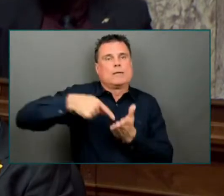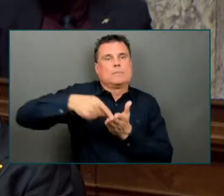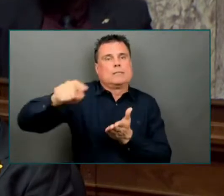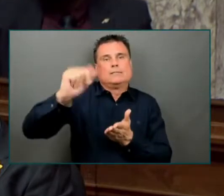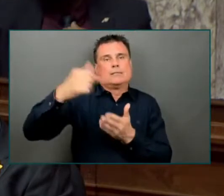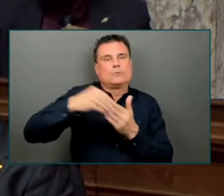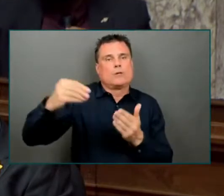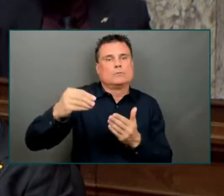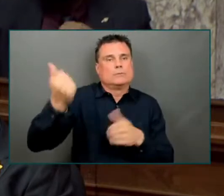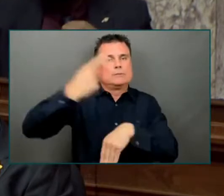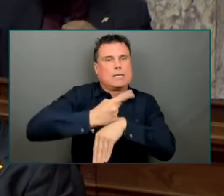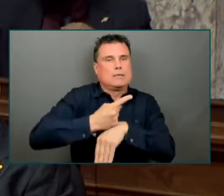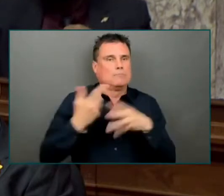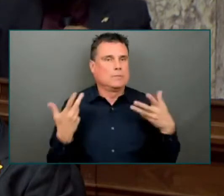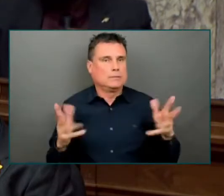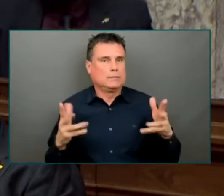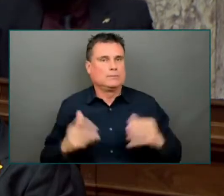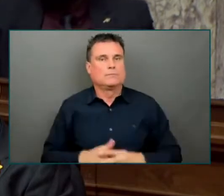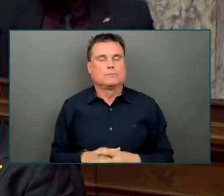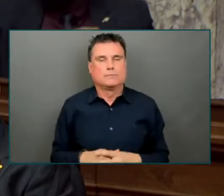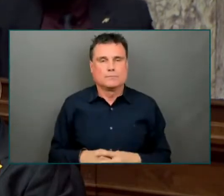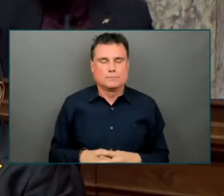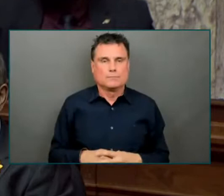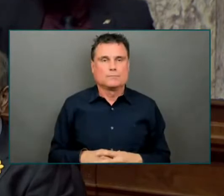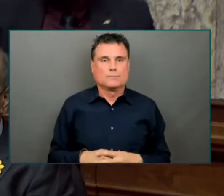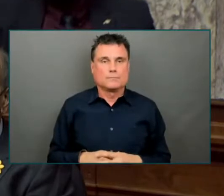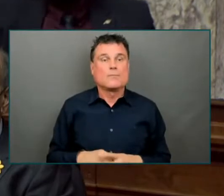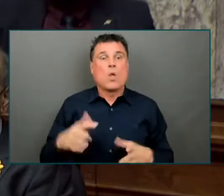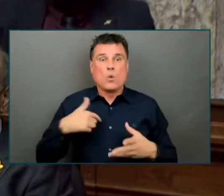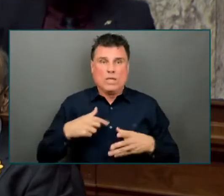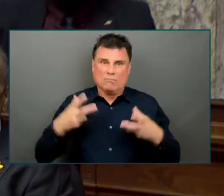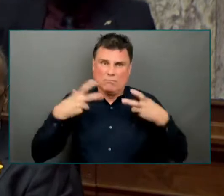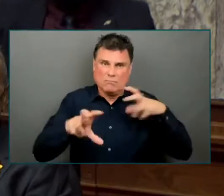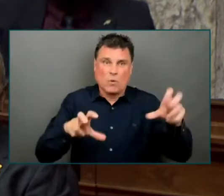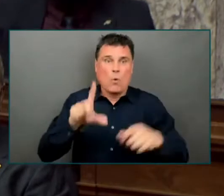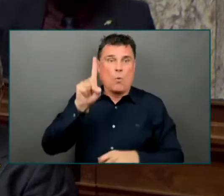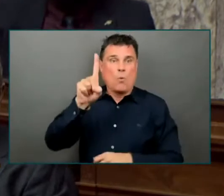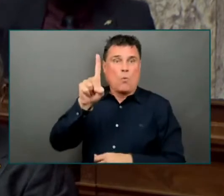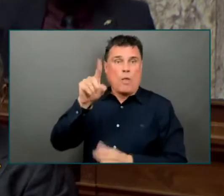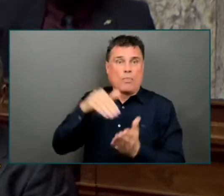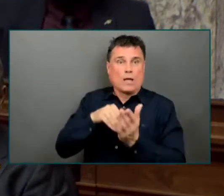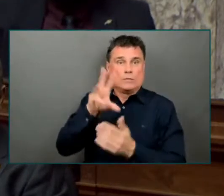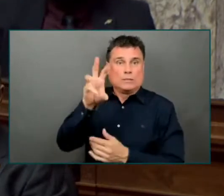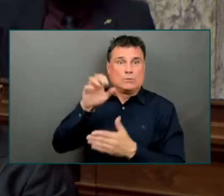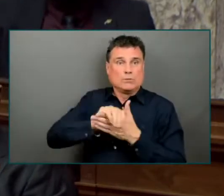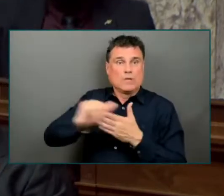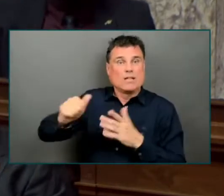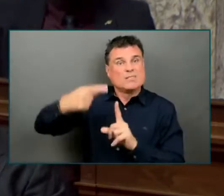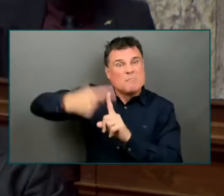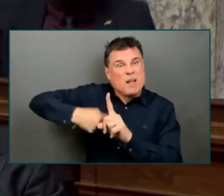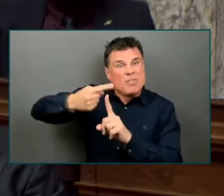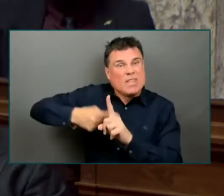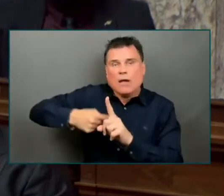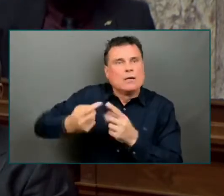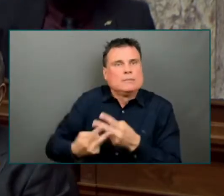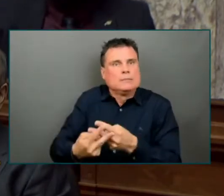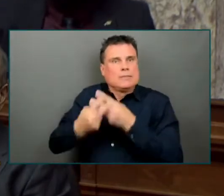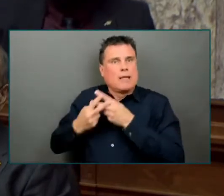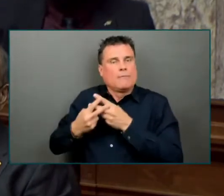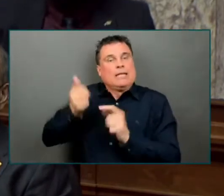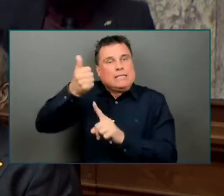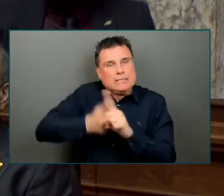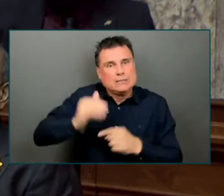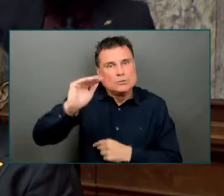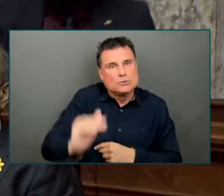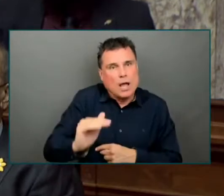want to take a moment to recognize BC's early childhood educators. This year, you went above